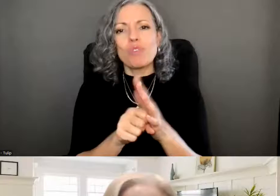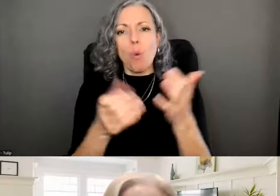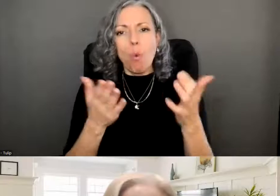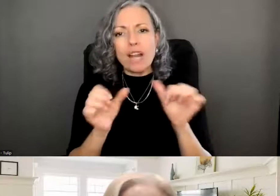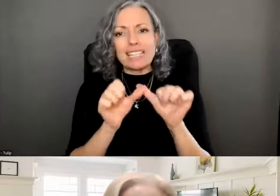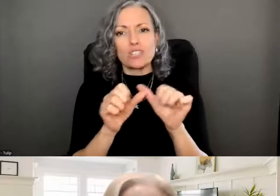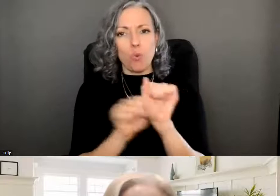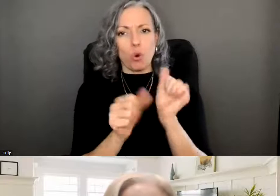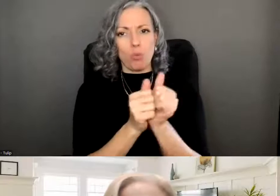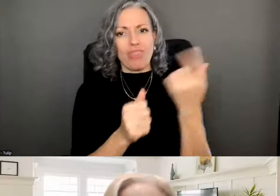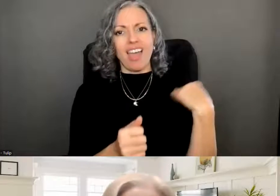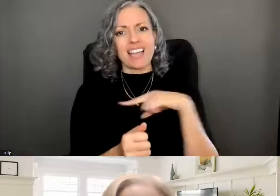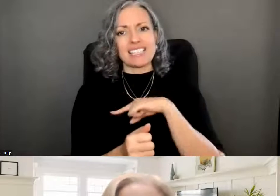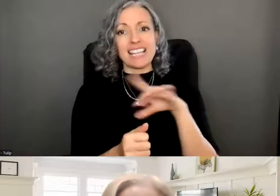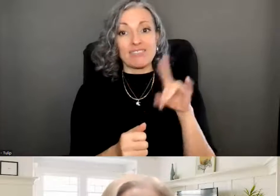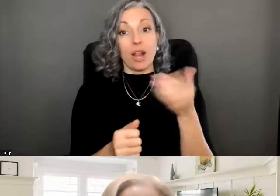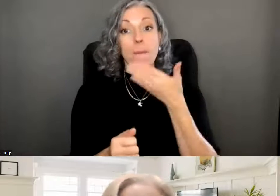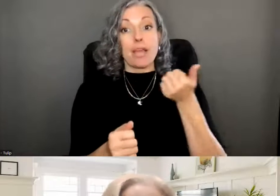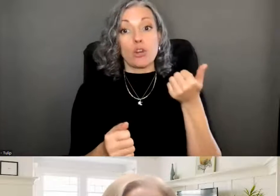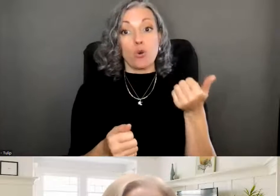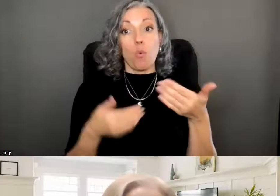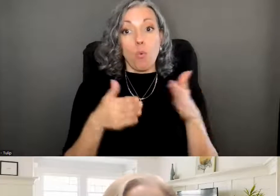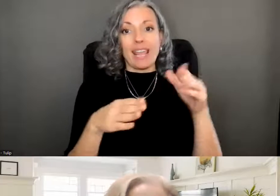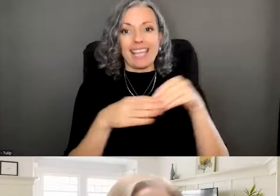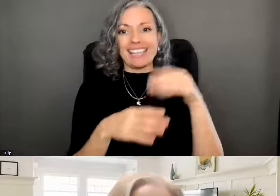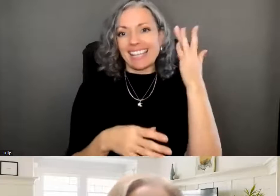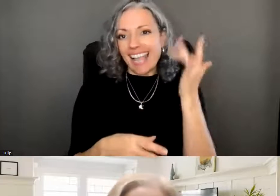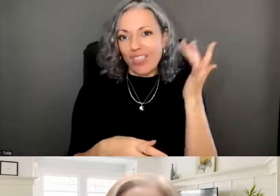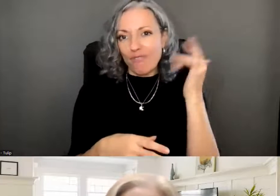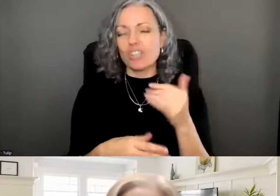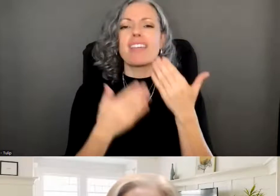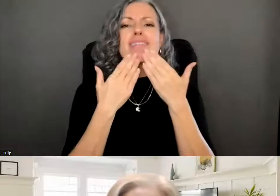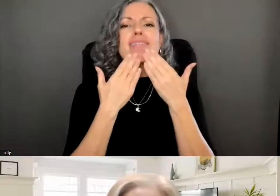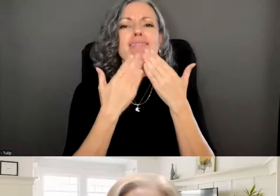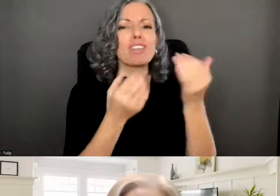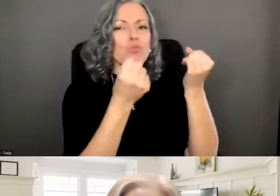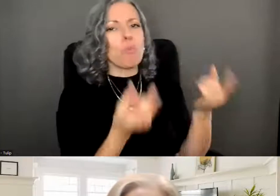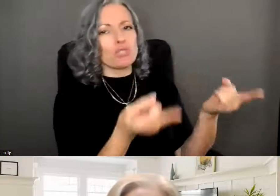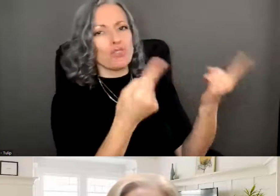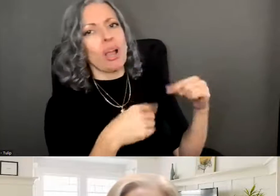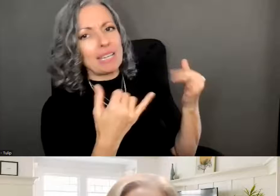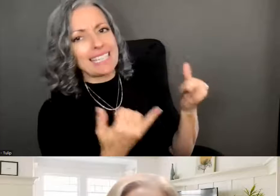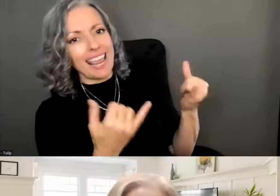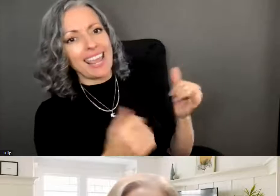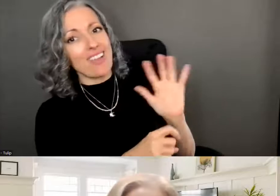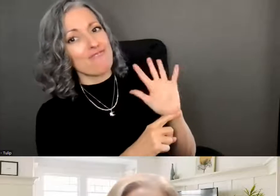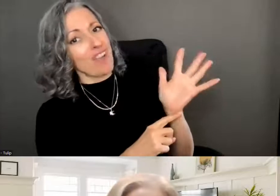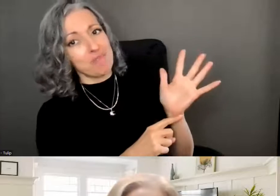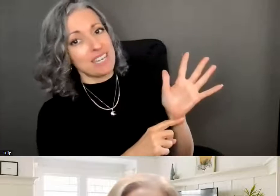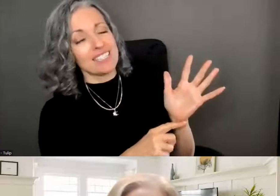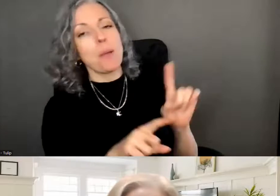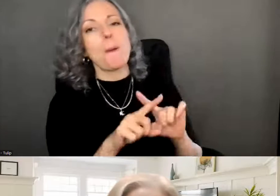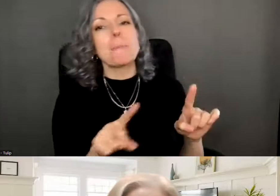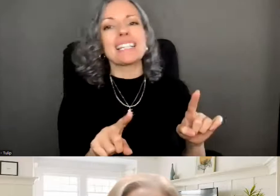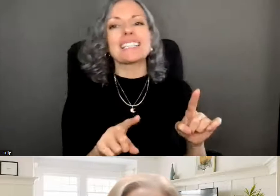to find a better way in California. Well, Dr. Galy, thank you so much for being here for only 5 minutes, but